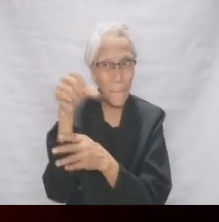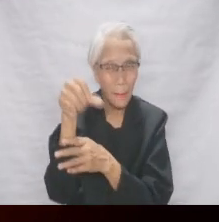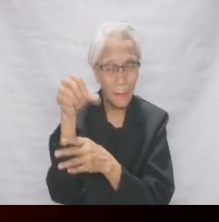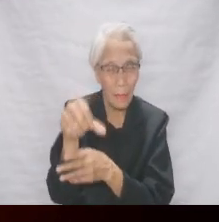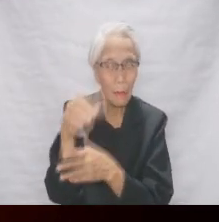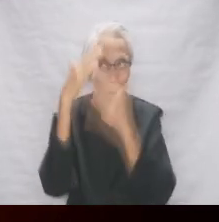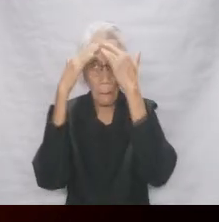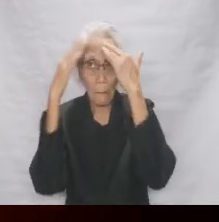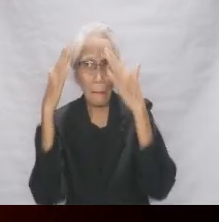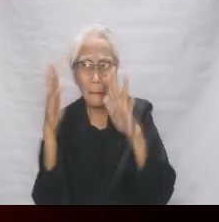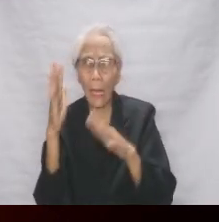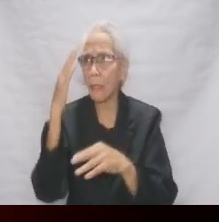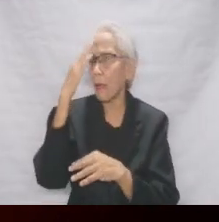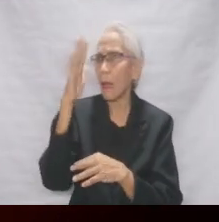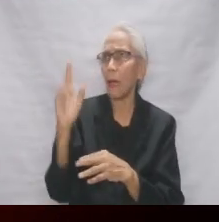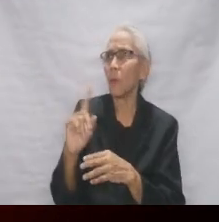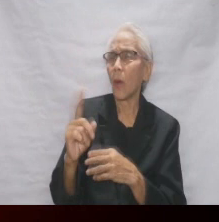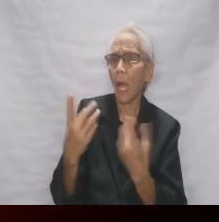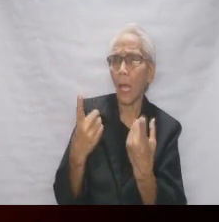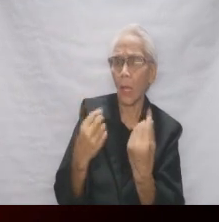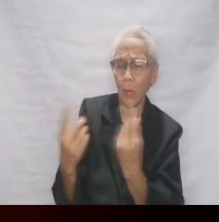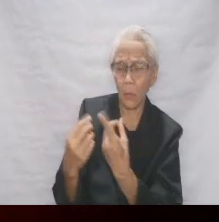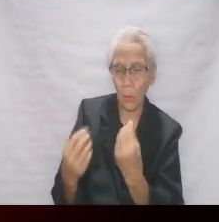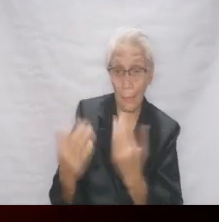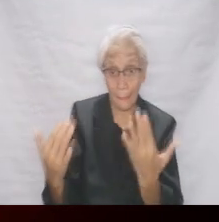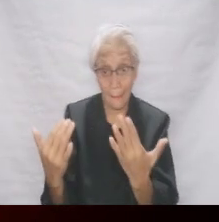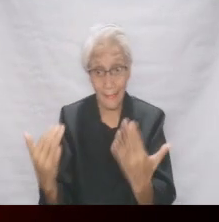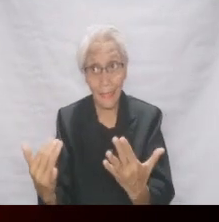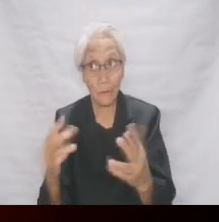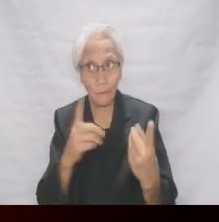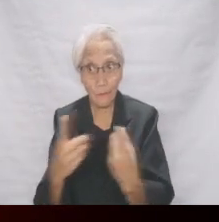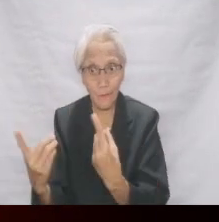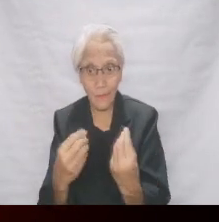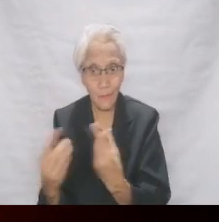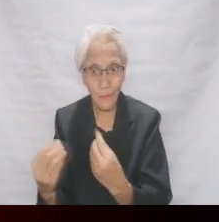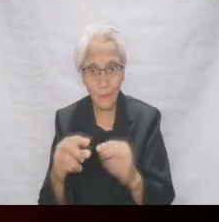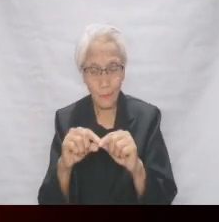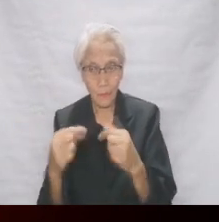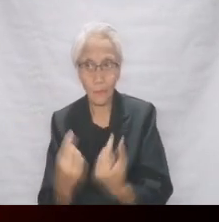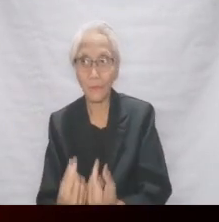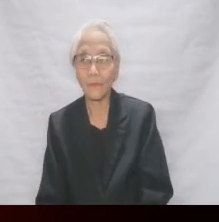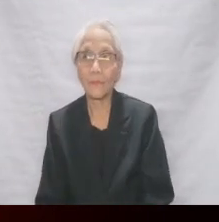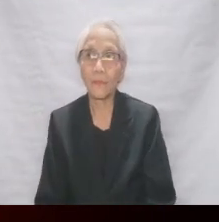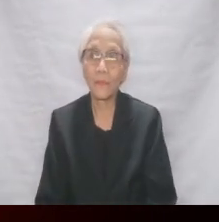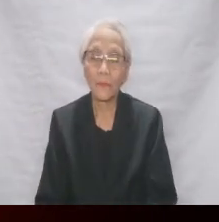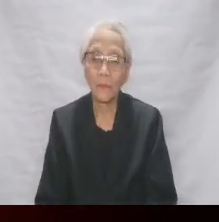After just 3 beeps, and without knowing why she's doing it, this woman is now conforming perfectly to the group.